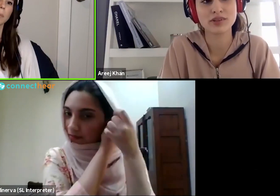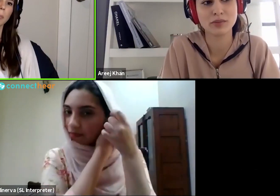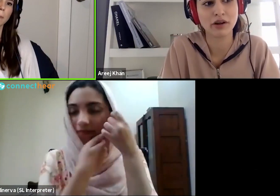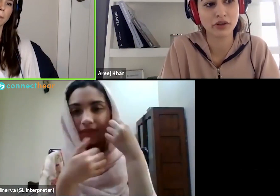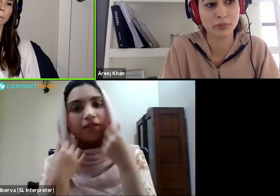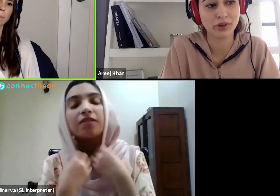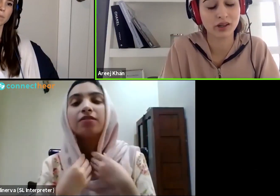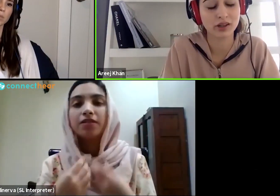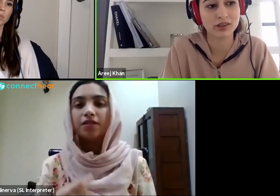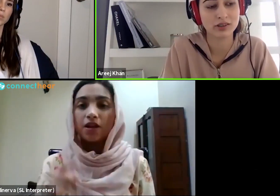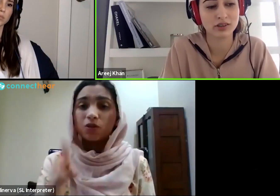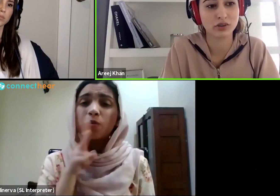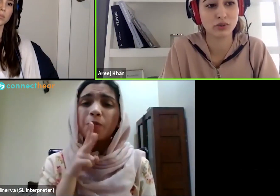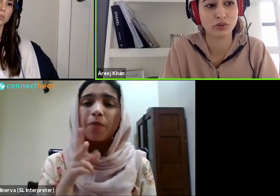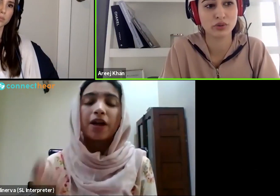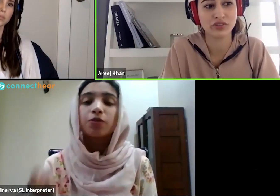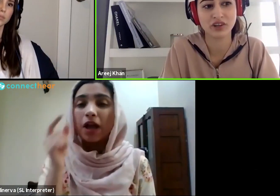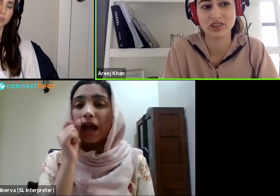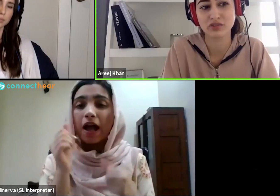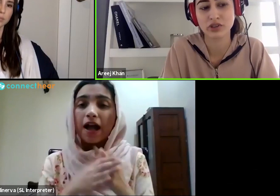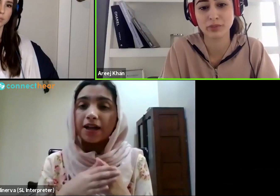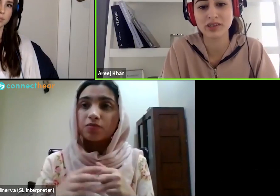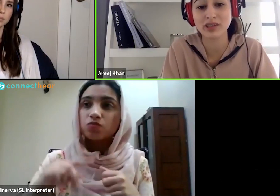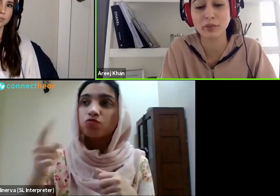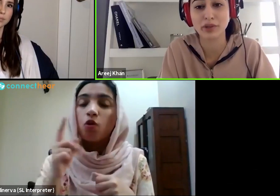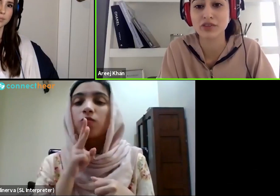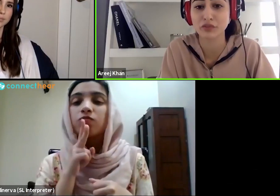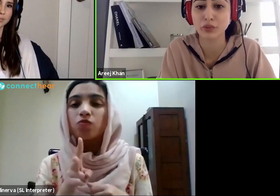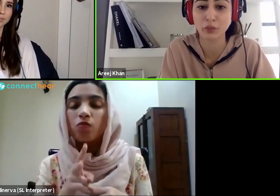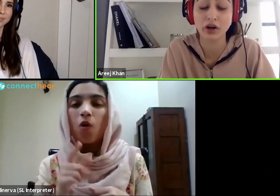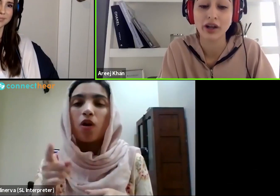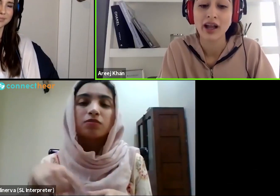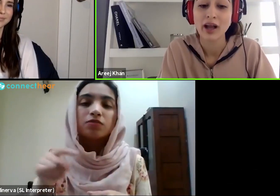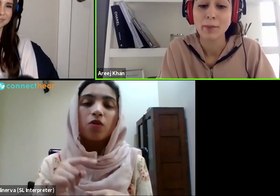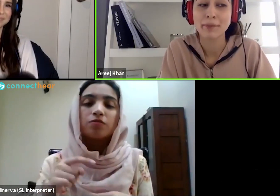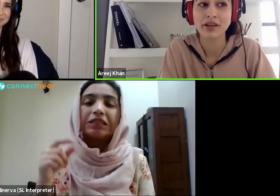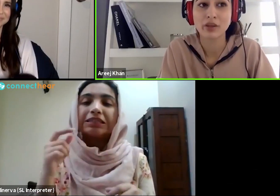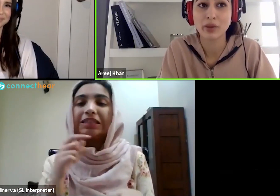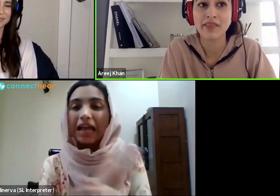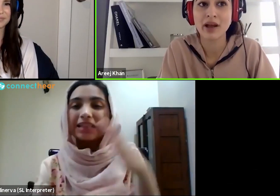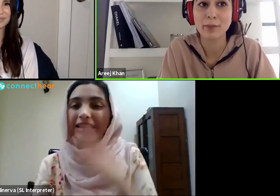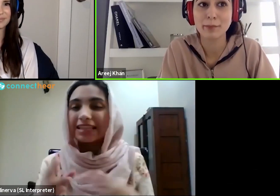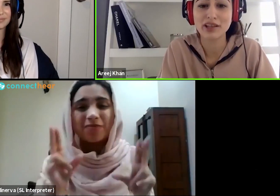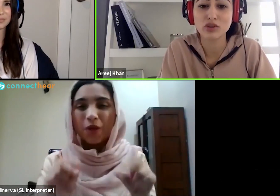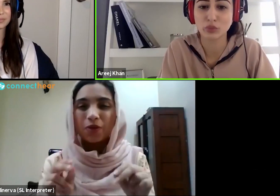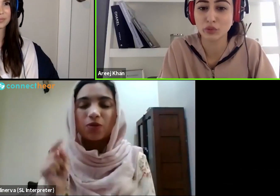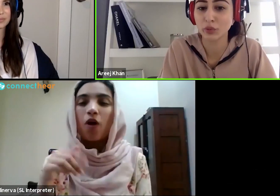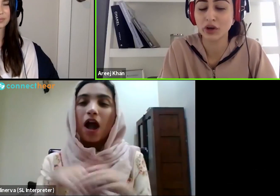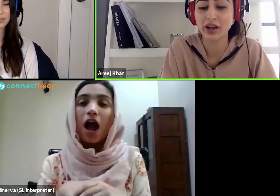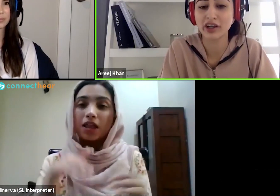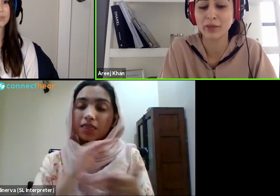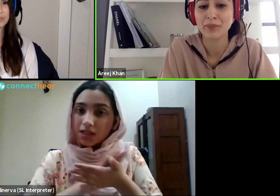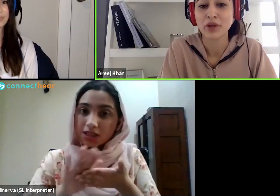your husband didn't marry you because you're different because of your disability, but because of who you are. Mm-hmm. But in a way that makes you who